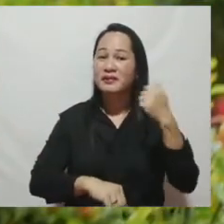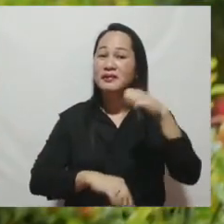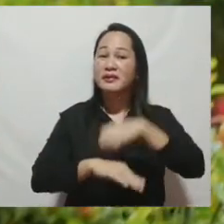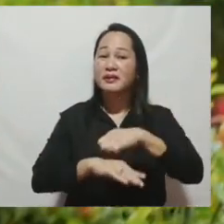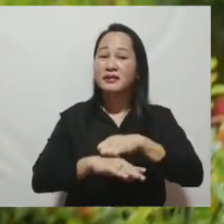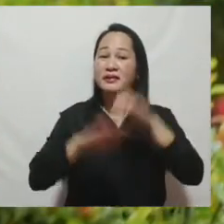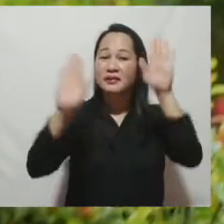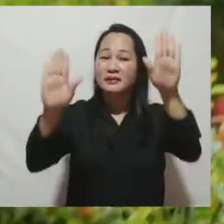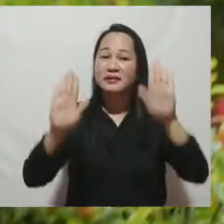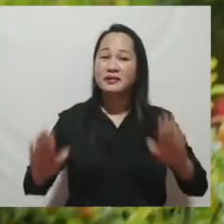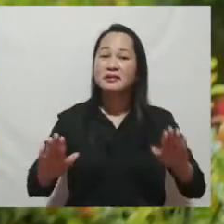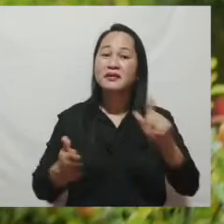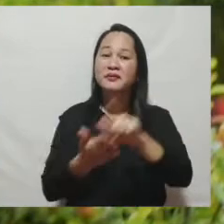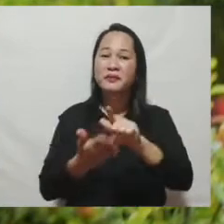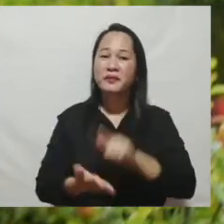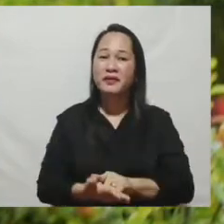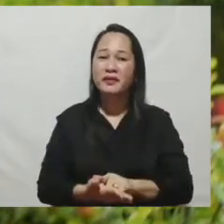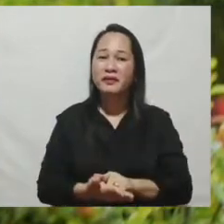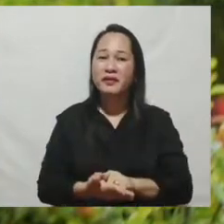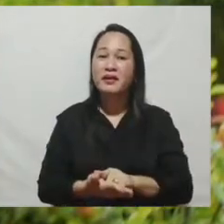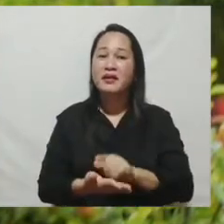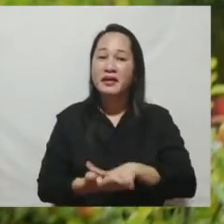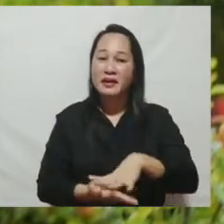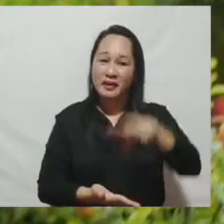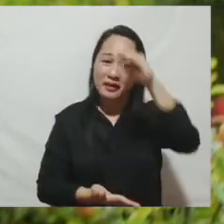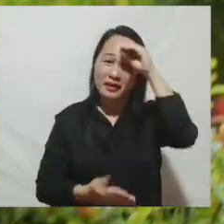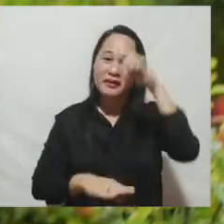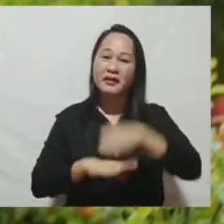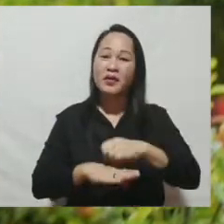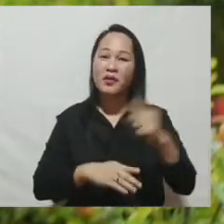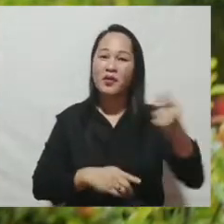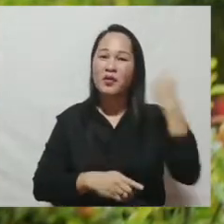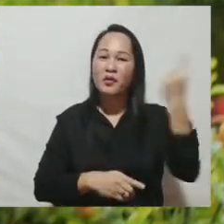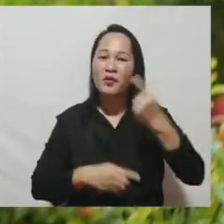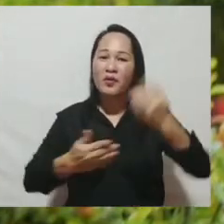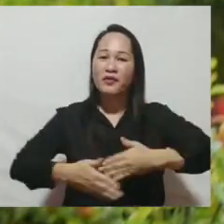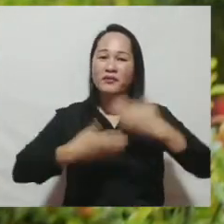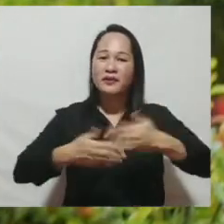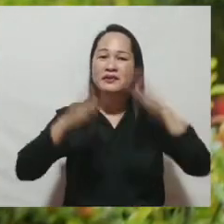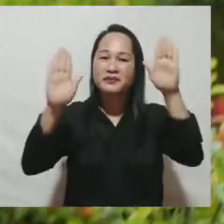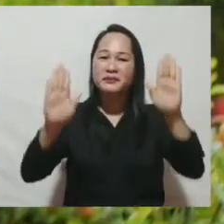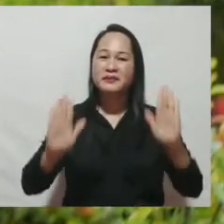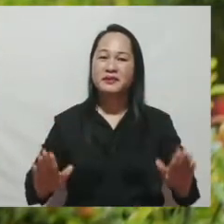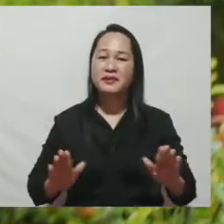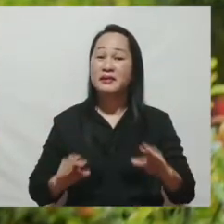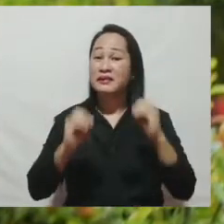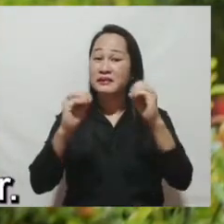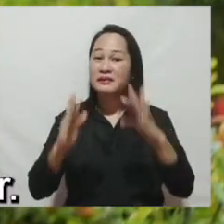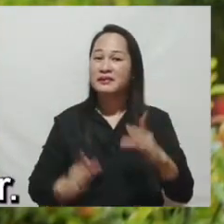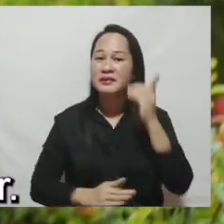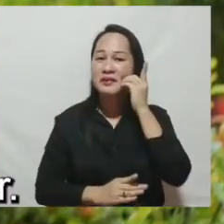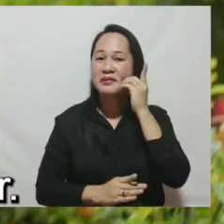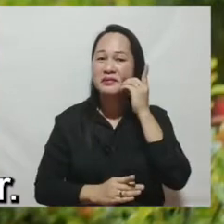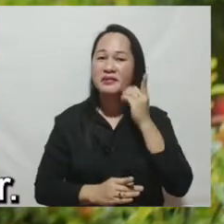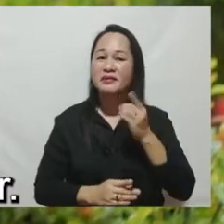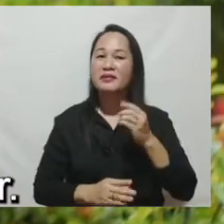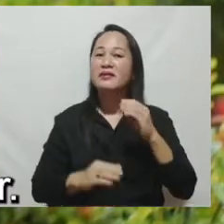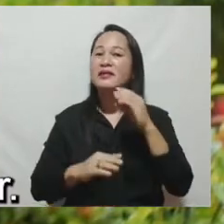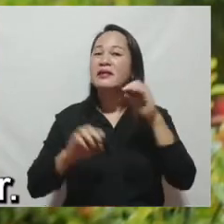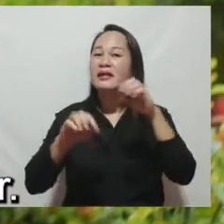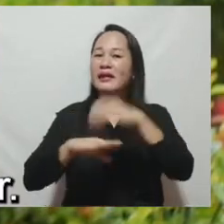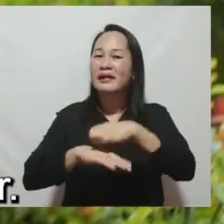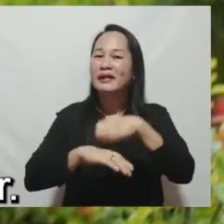It's time for another English Tastic episode, where learning English is always fun and fantastic. I am Teacher